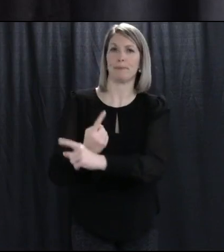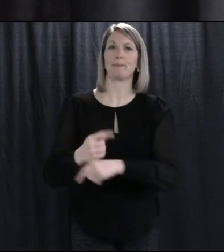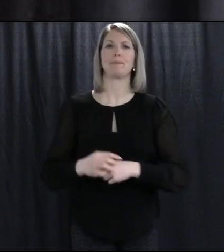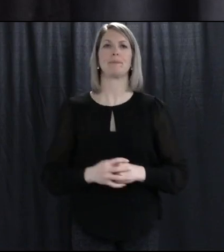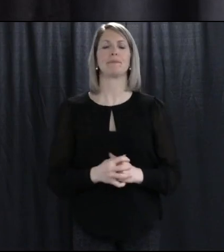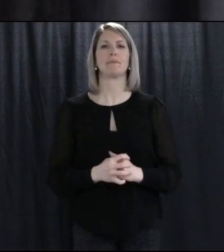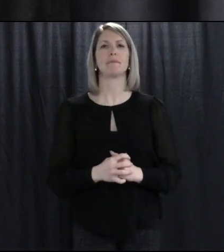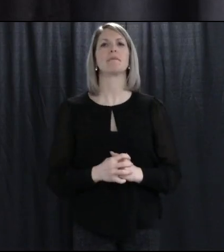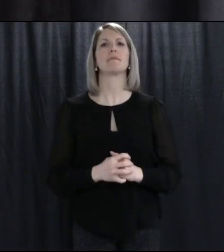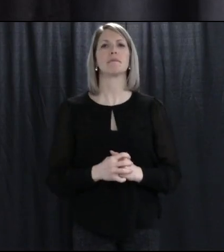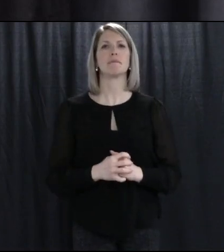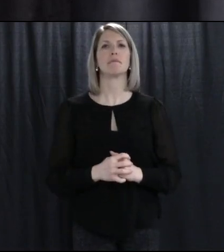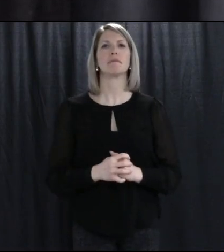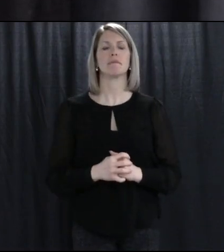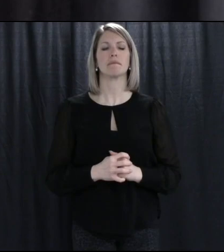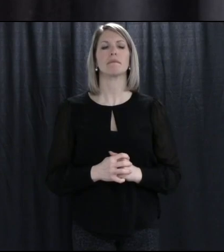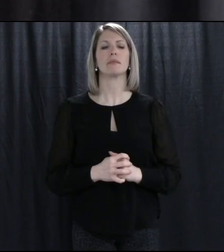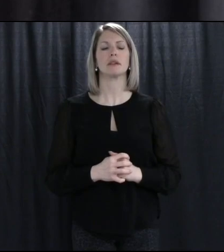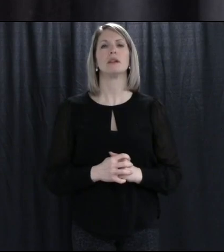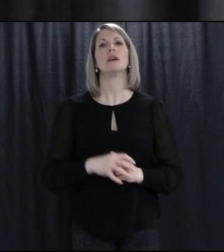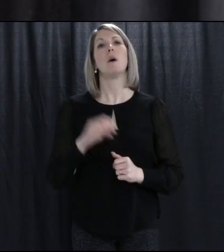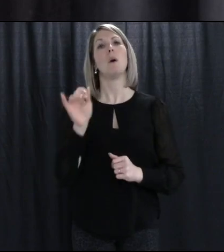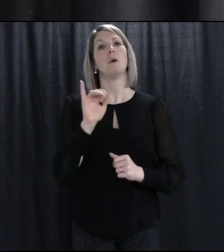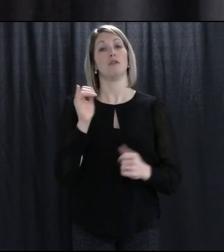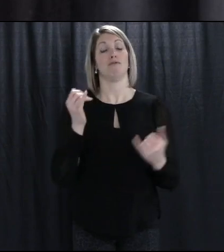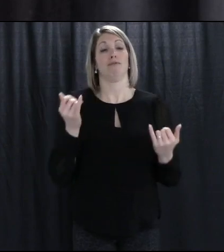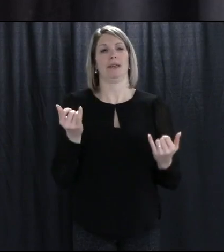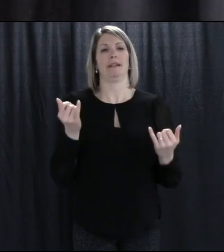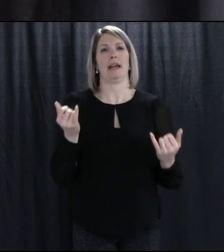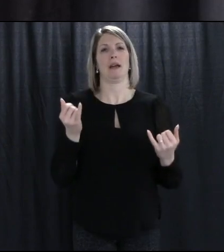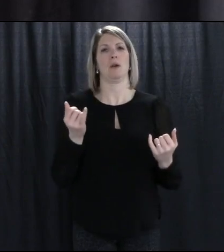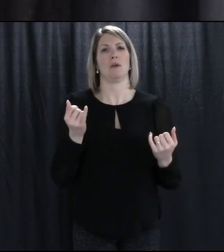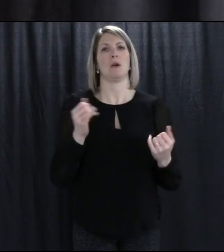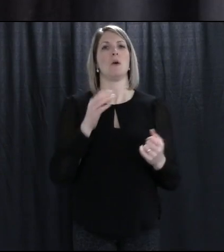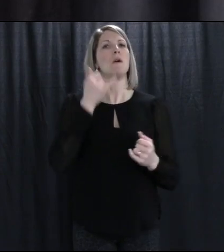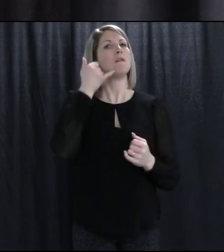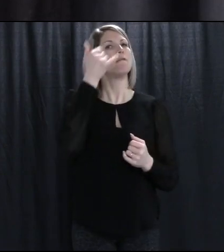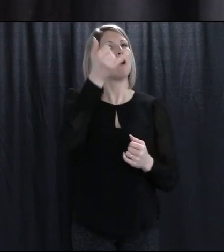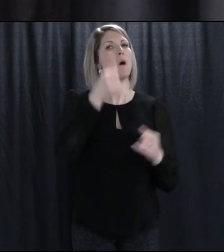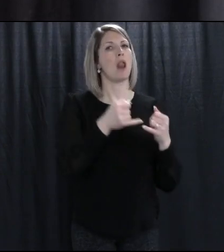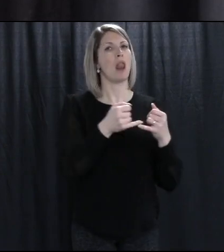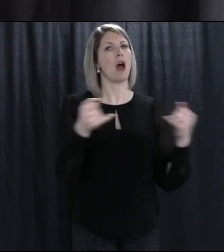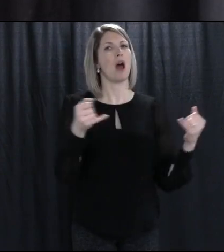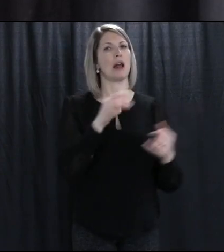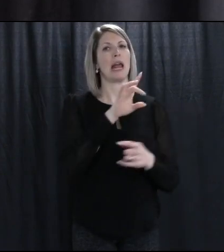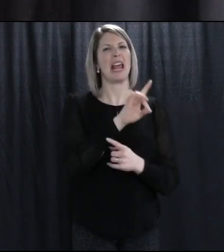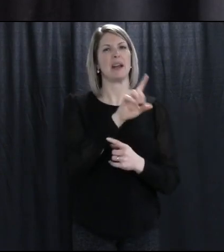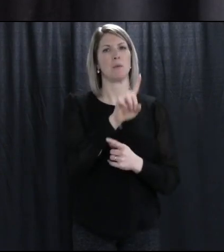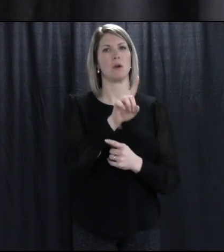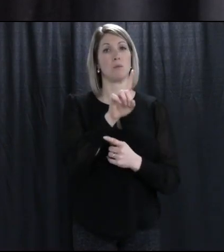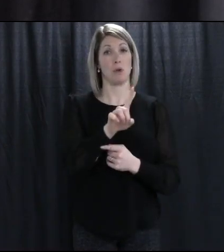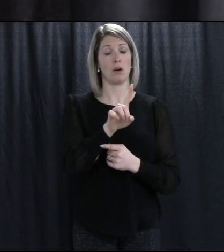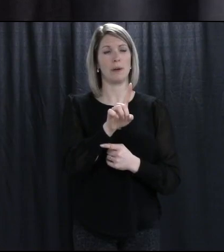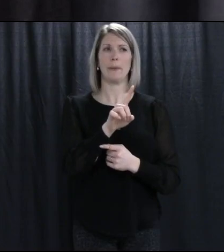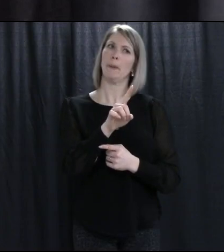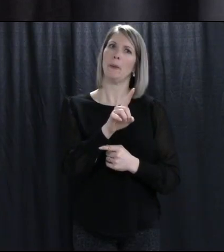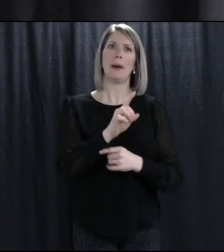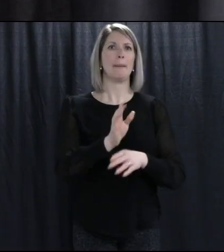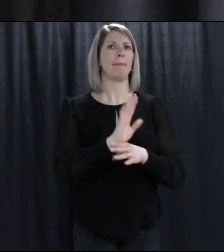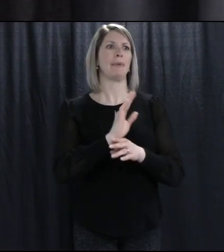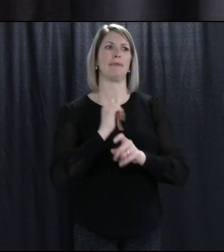have had significant strain on our 811 health line. We have increased the number of lines, and